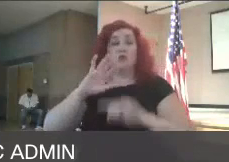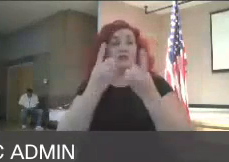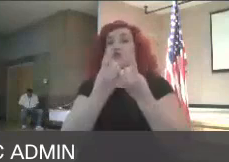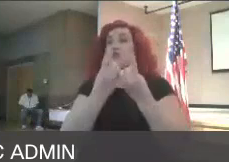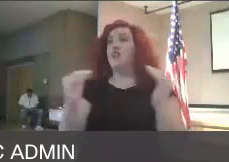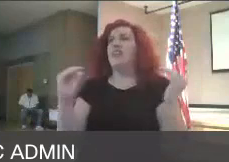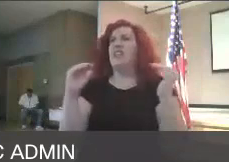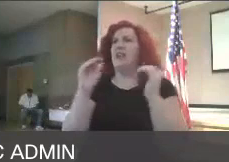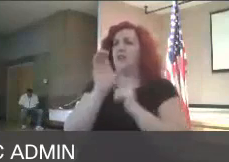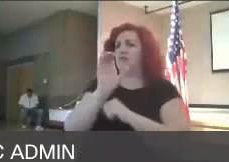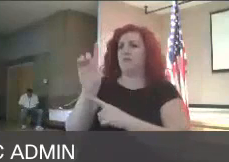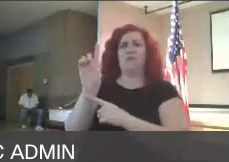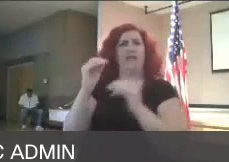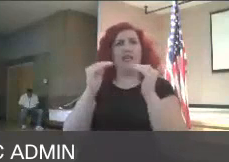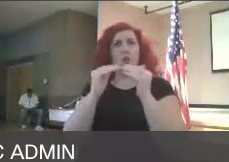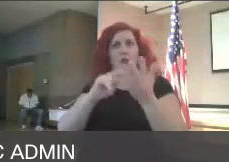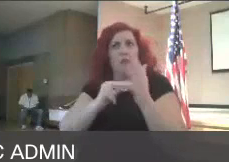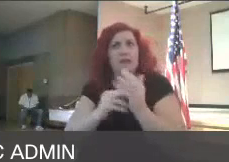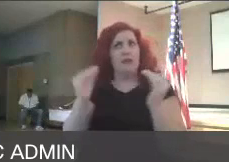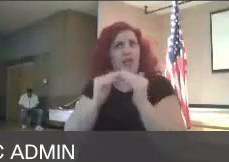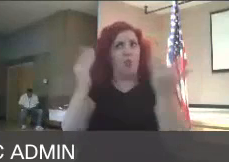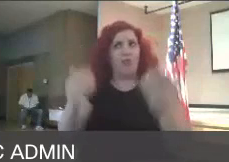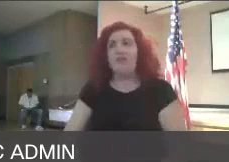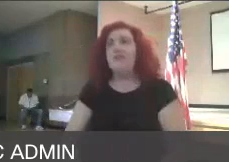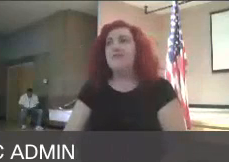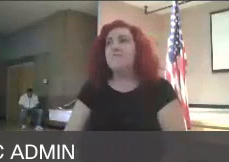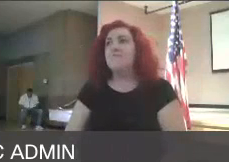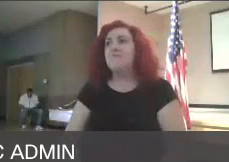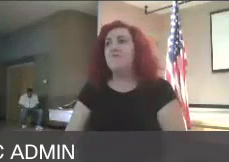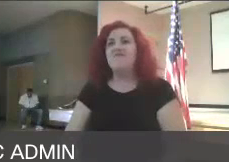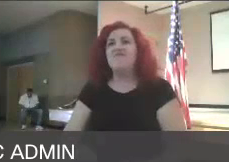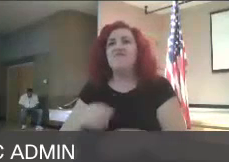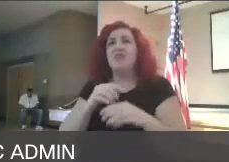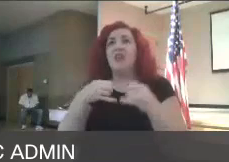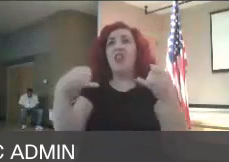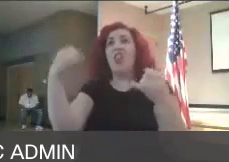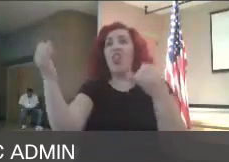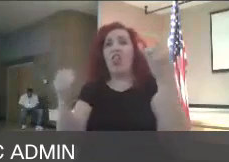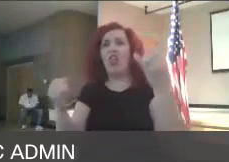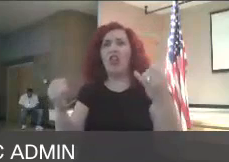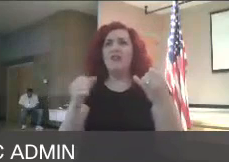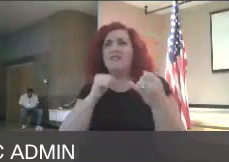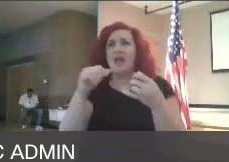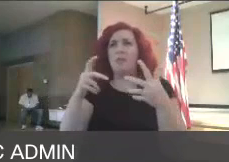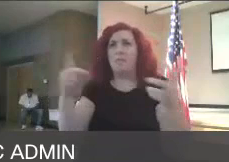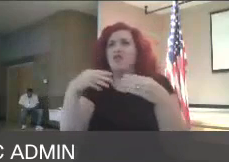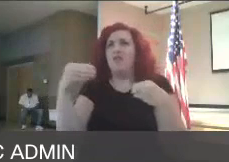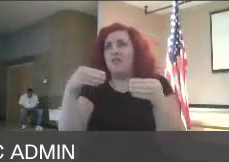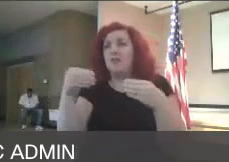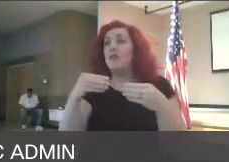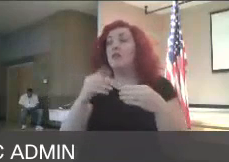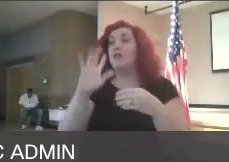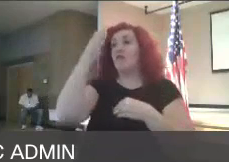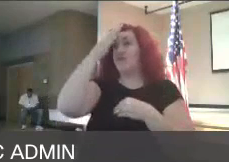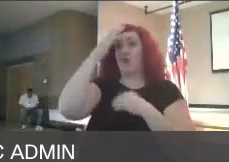congressional districting, equal pretty much means equal. You'll see very little deviation in those lines, but under